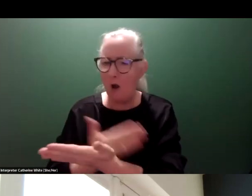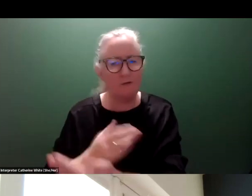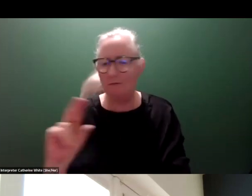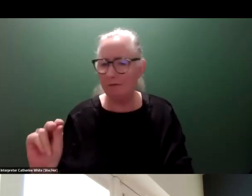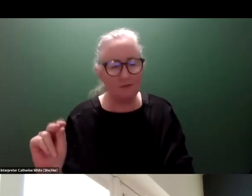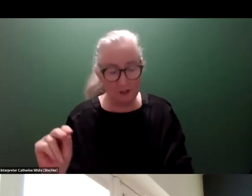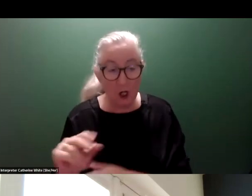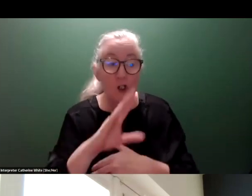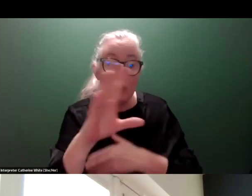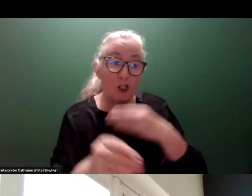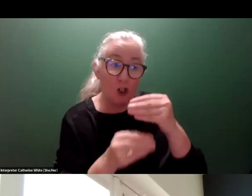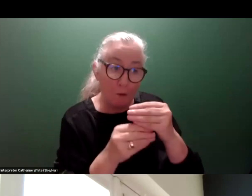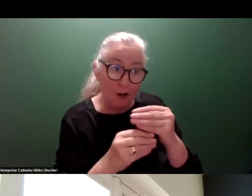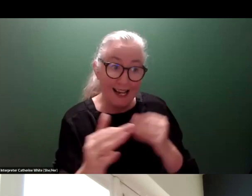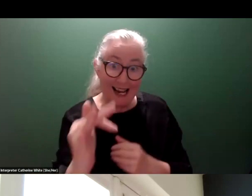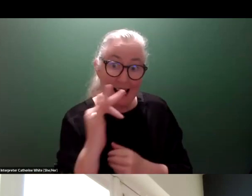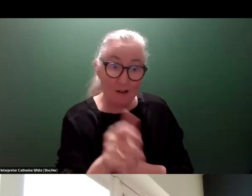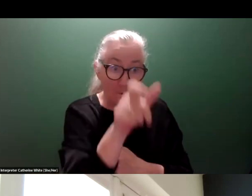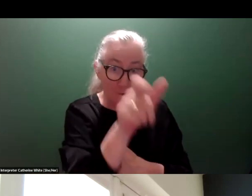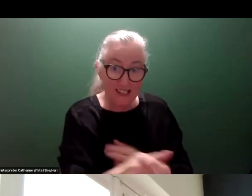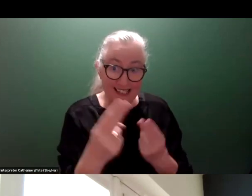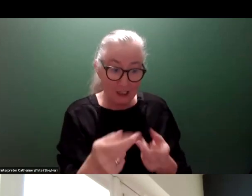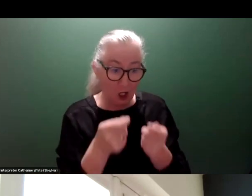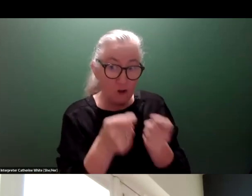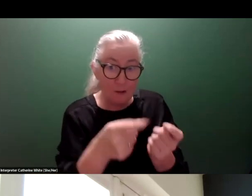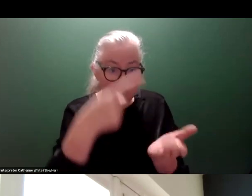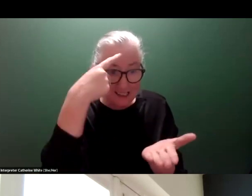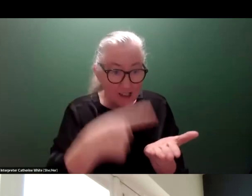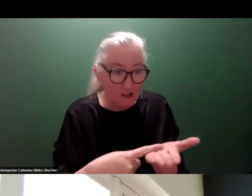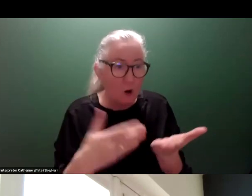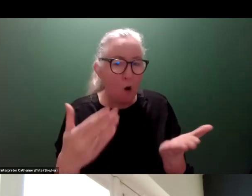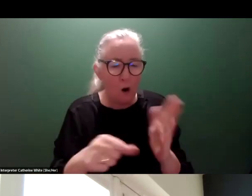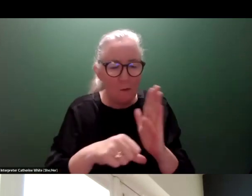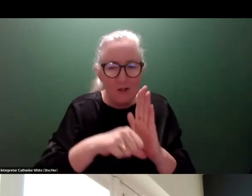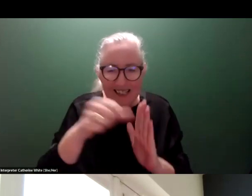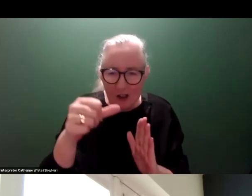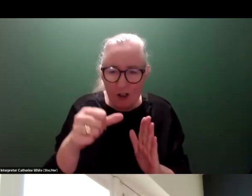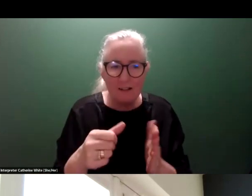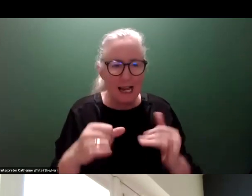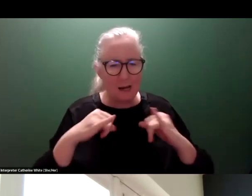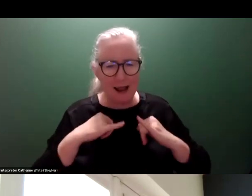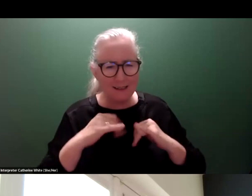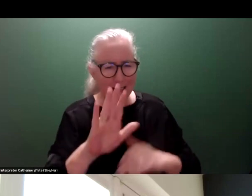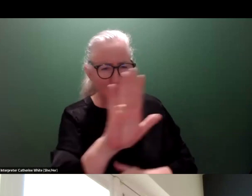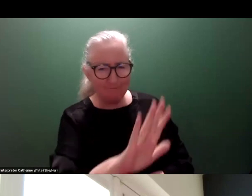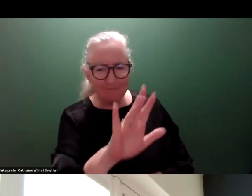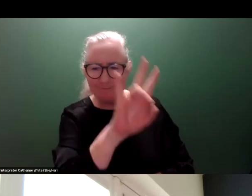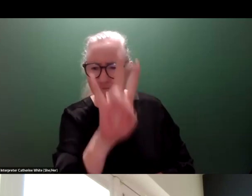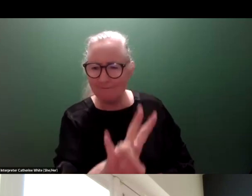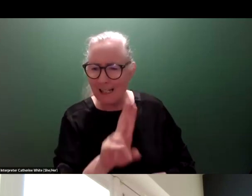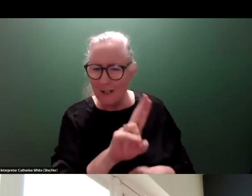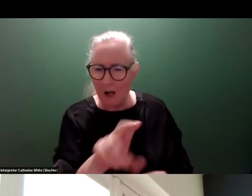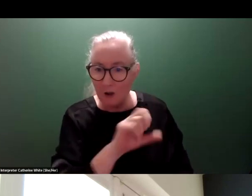So to summarise, if somebody needs a treatment decision, such as a procedure, and capacities in question are maybe lacking,